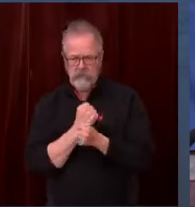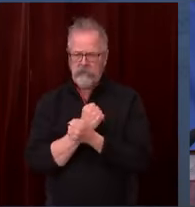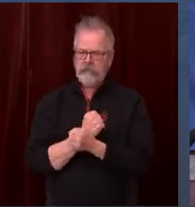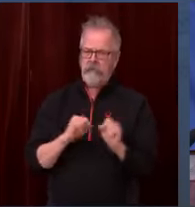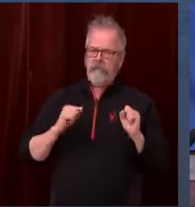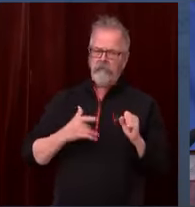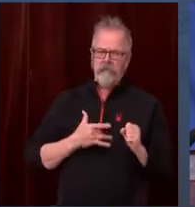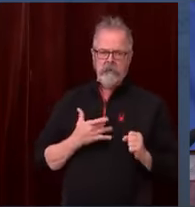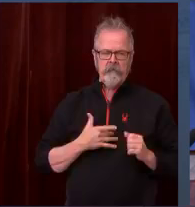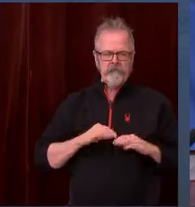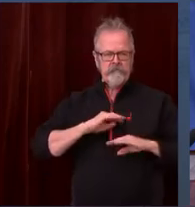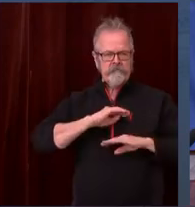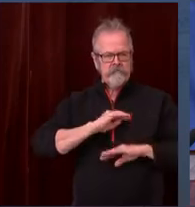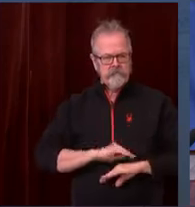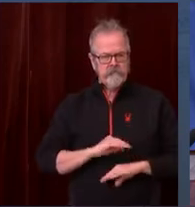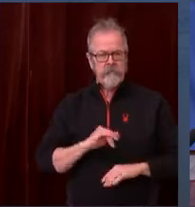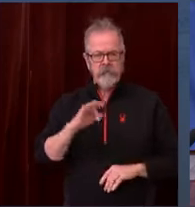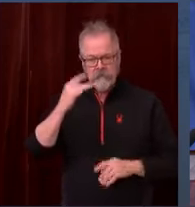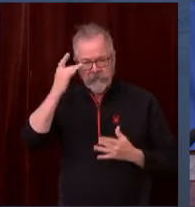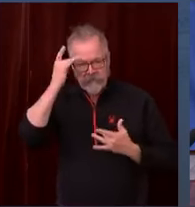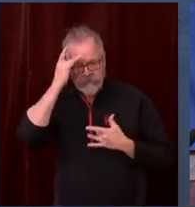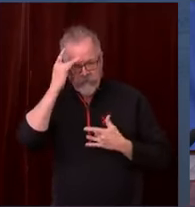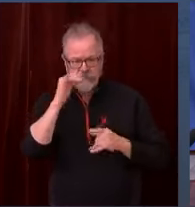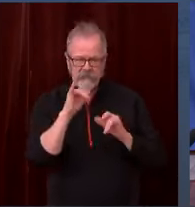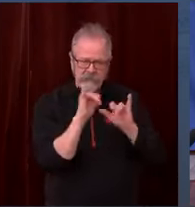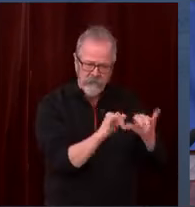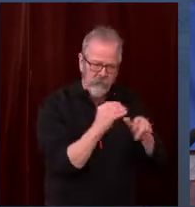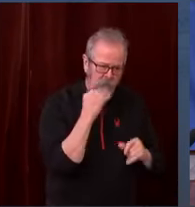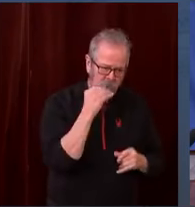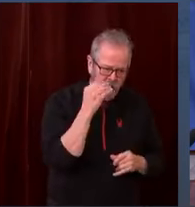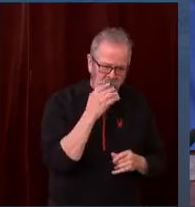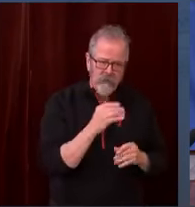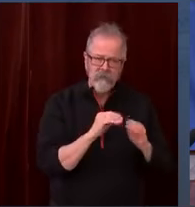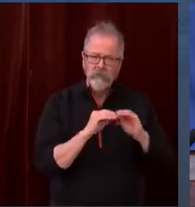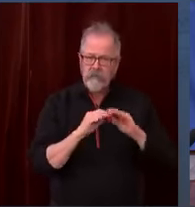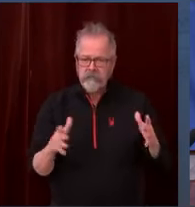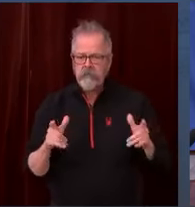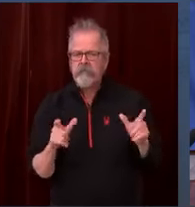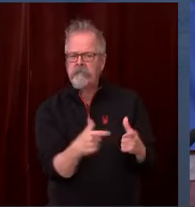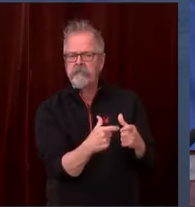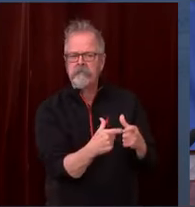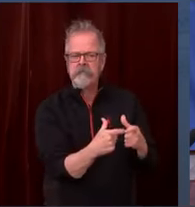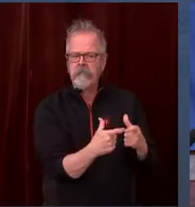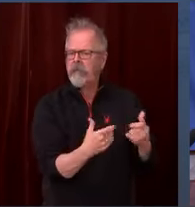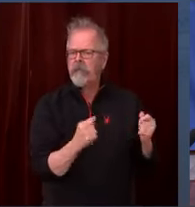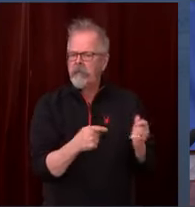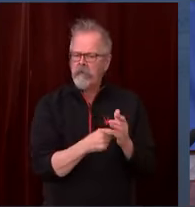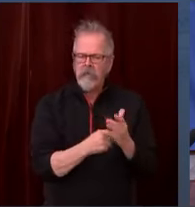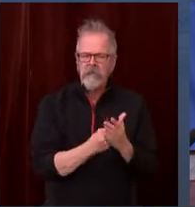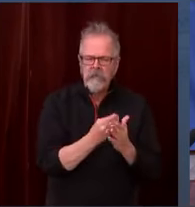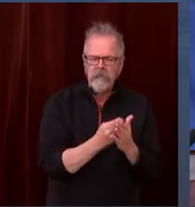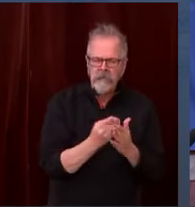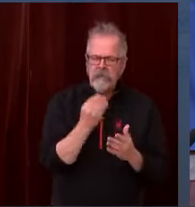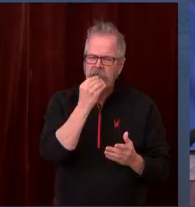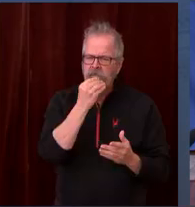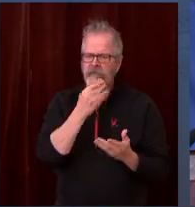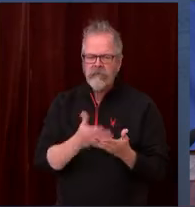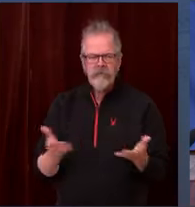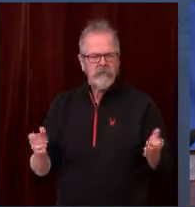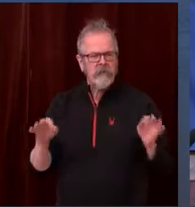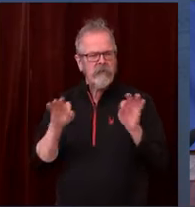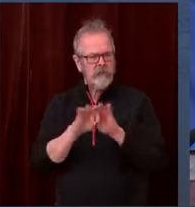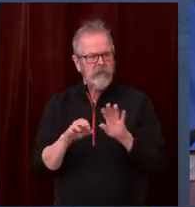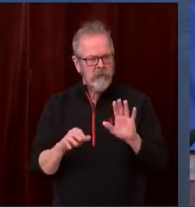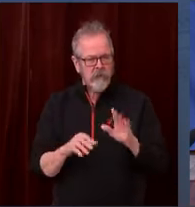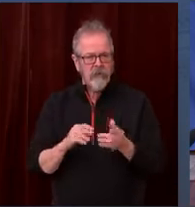sick, which means fewer workers will be exposed, and they will expose fewer people in the broader community when